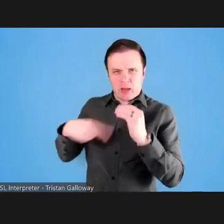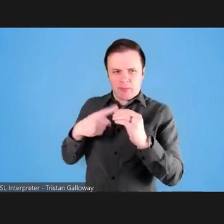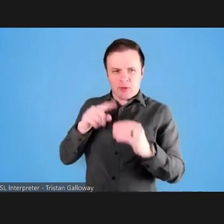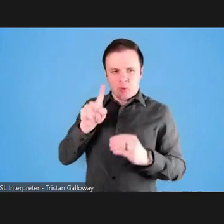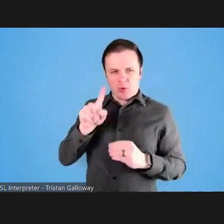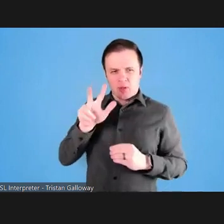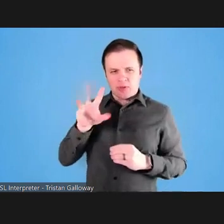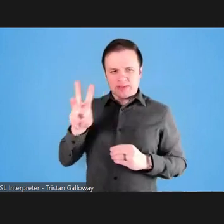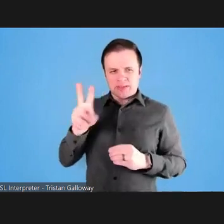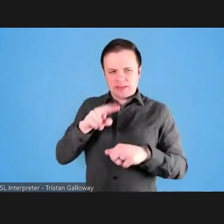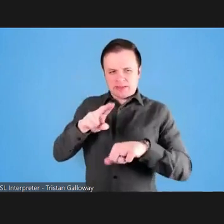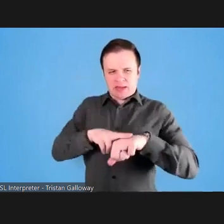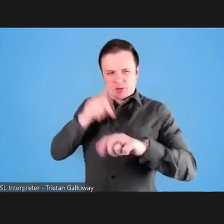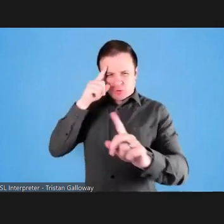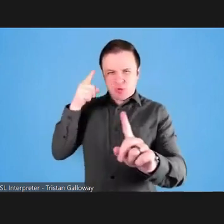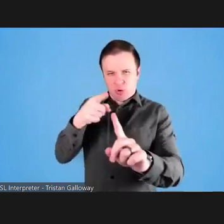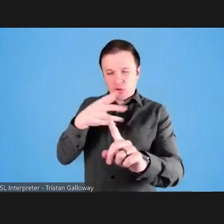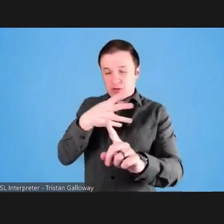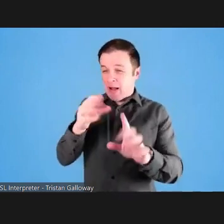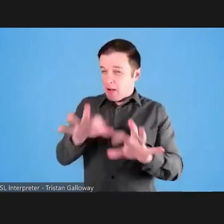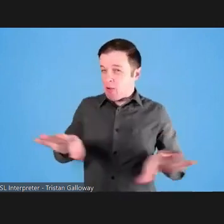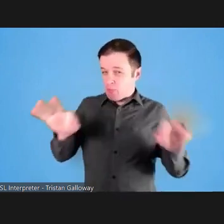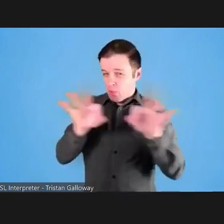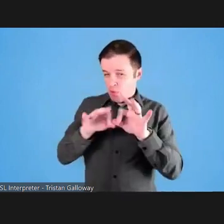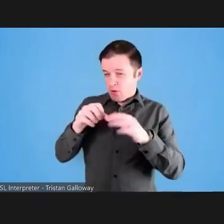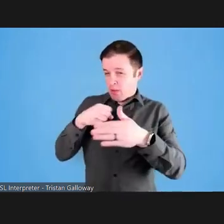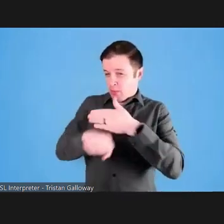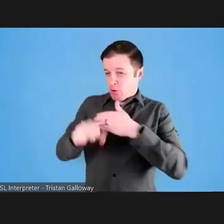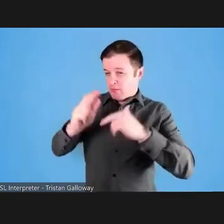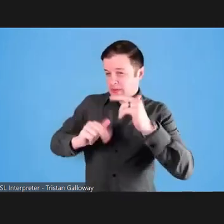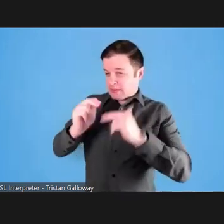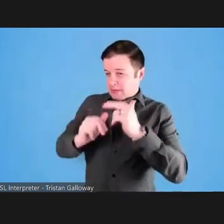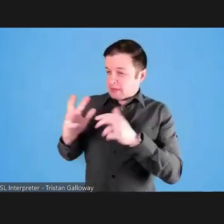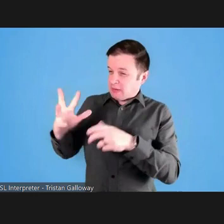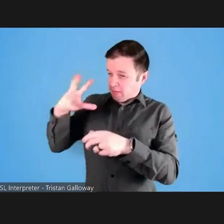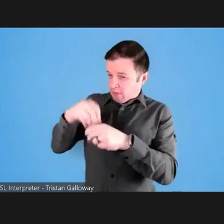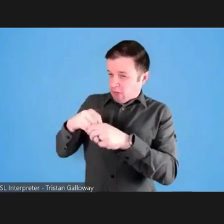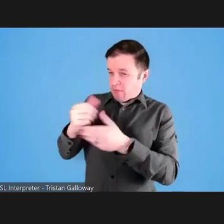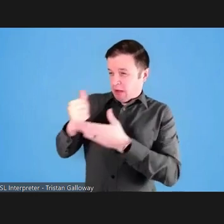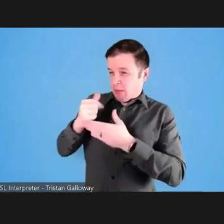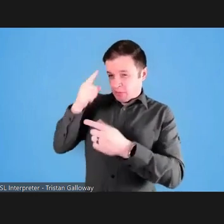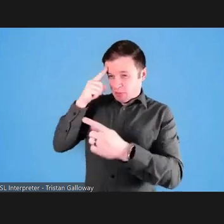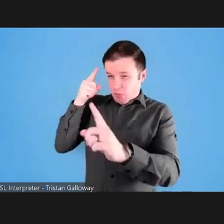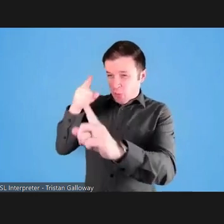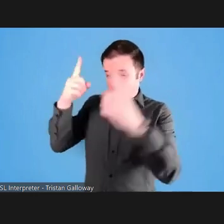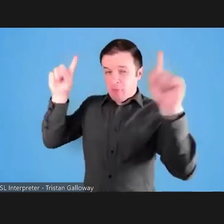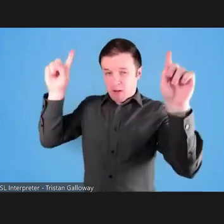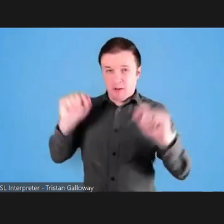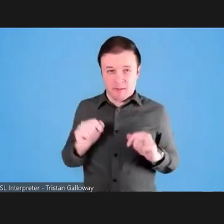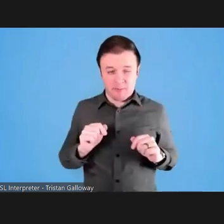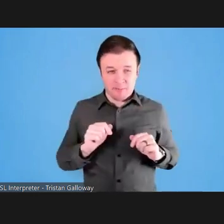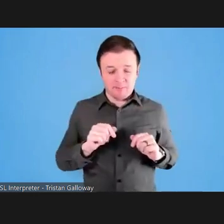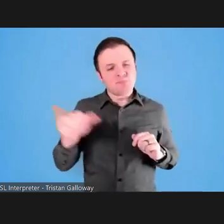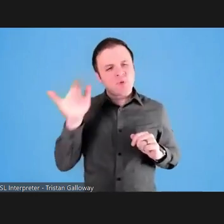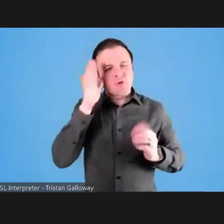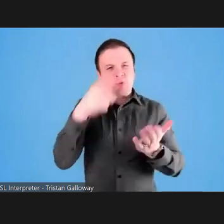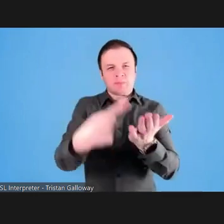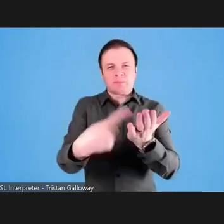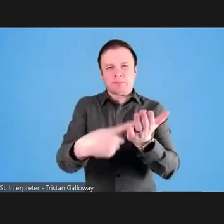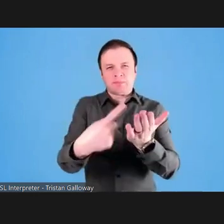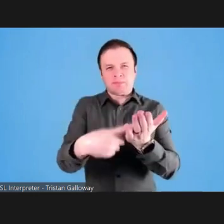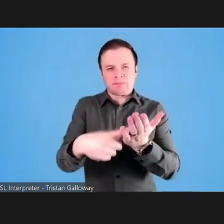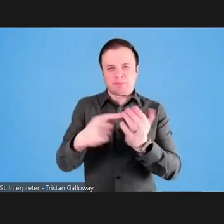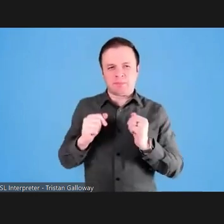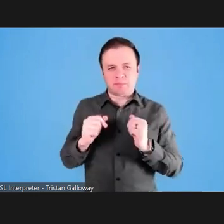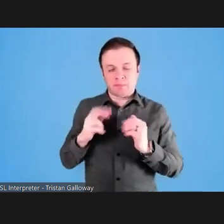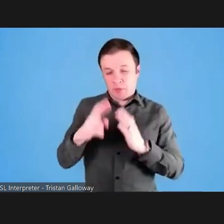national goals and the importance of the birth facility's role in meeting those goals. You'll also be discussing the role of the